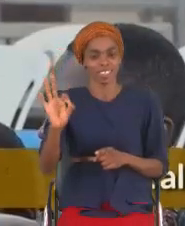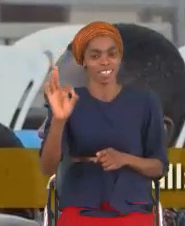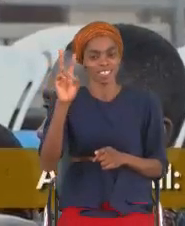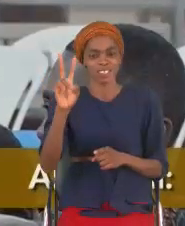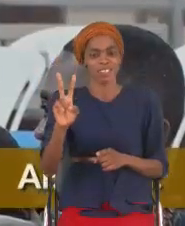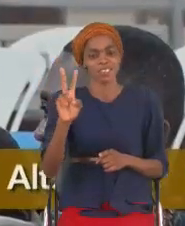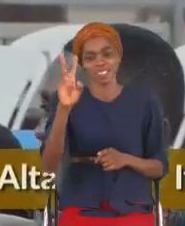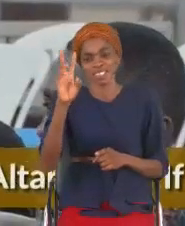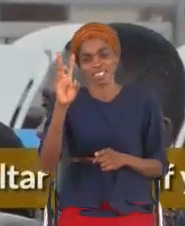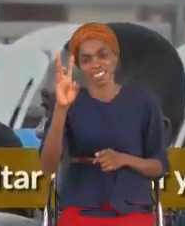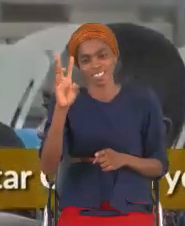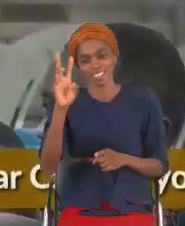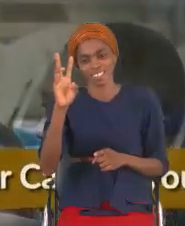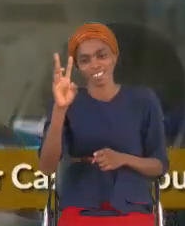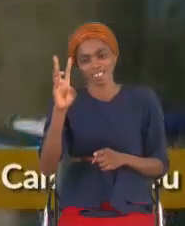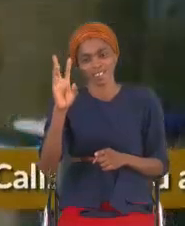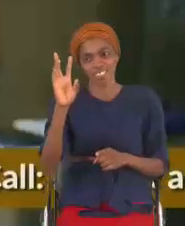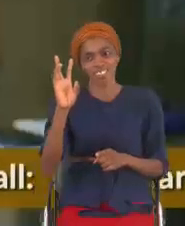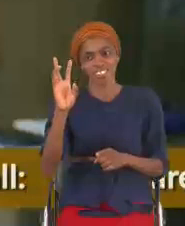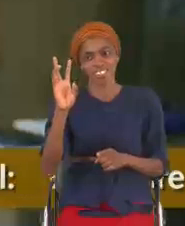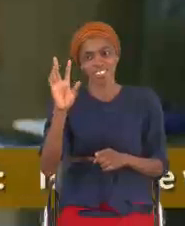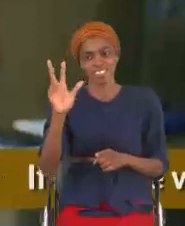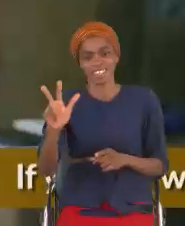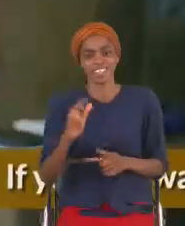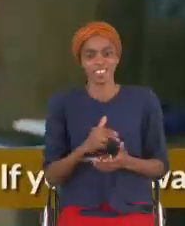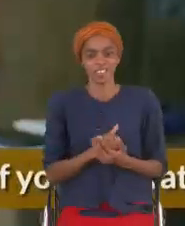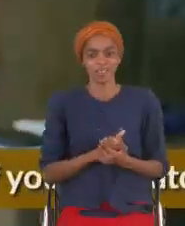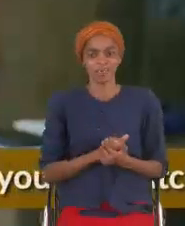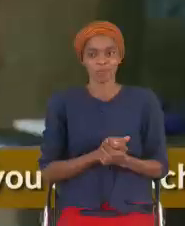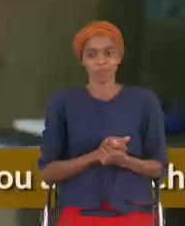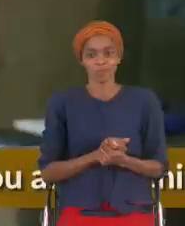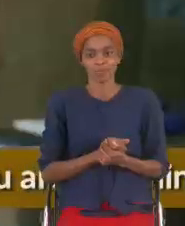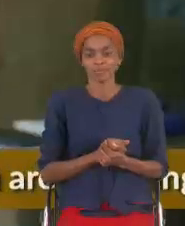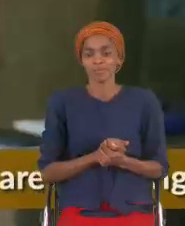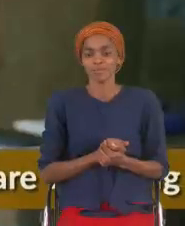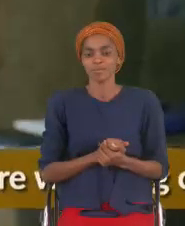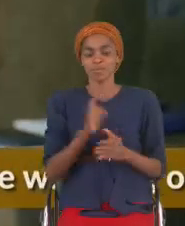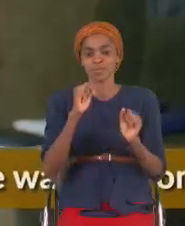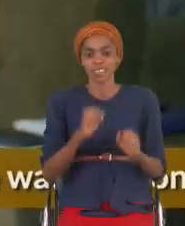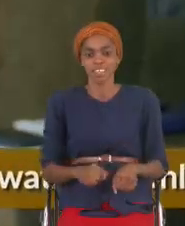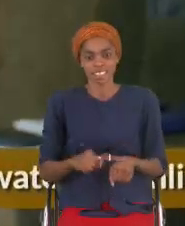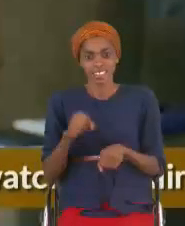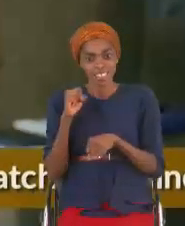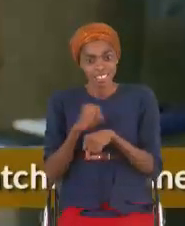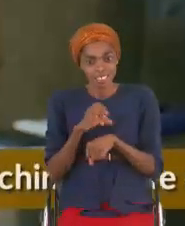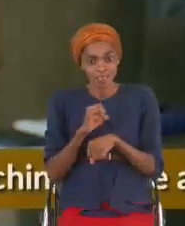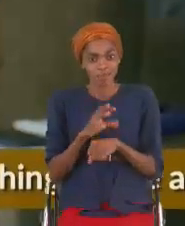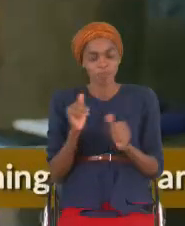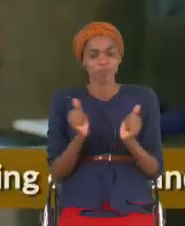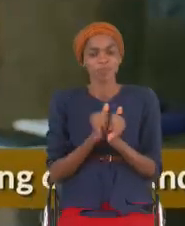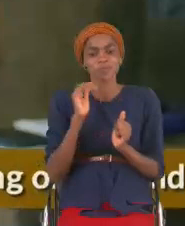234-9154-449263. You can send SMS with your name, with your number, your WhatsApp